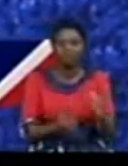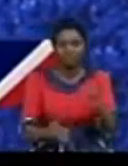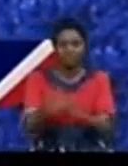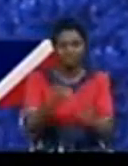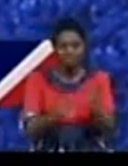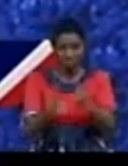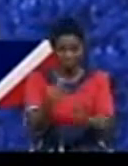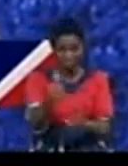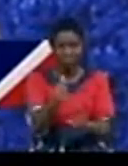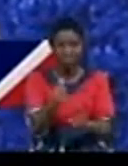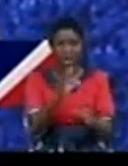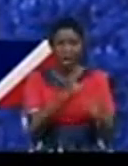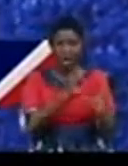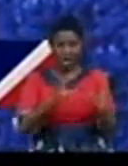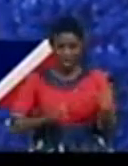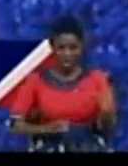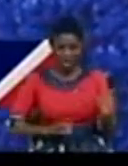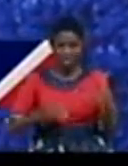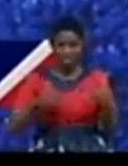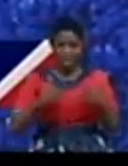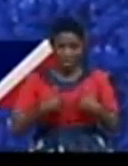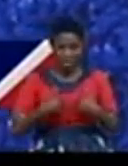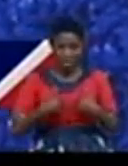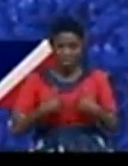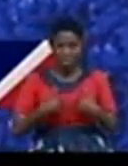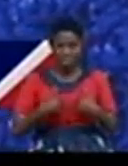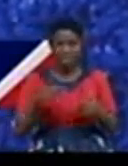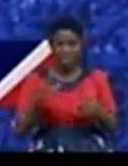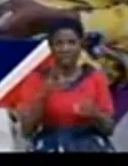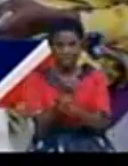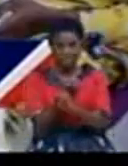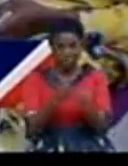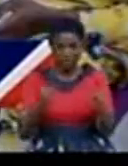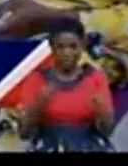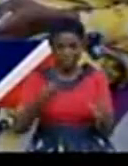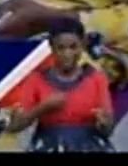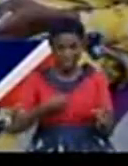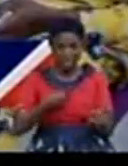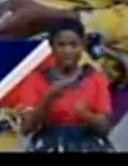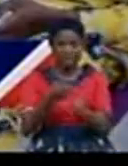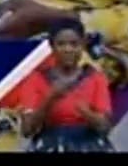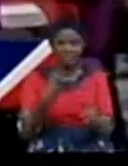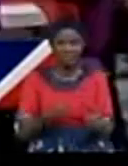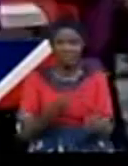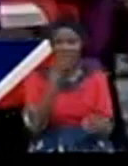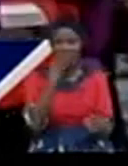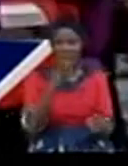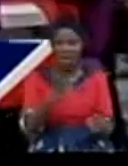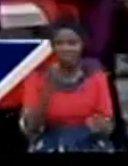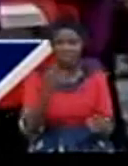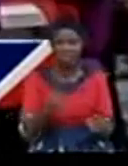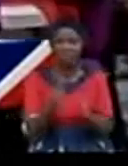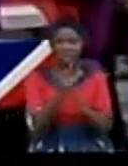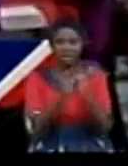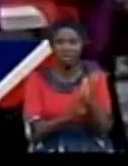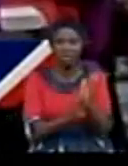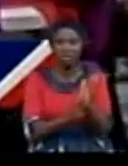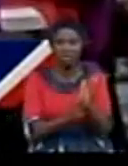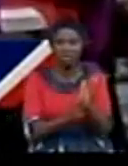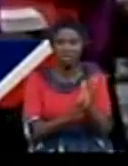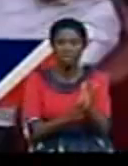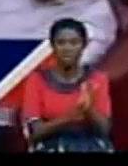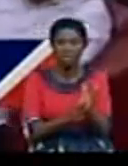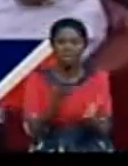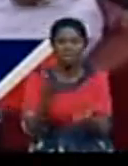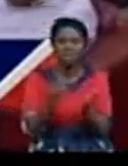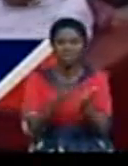go. Christ has redeemed me from the curse of the law. Be it confirmed in your life